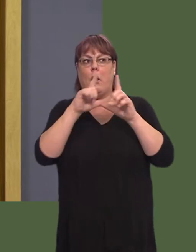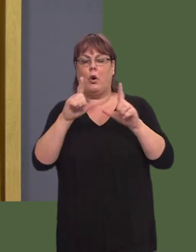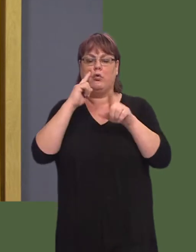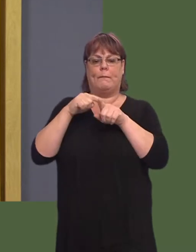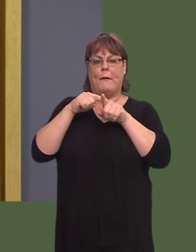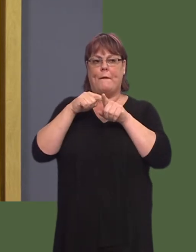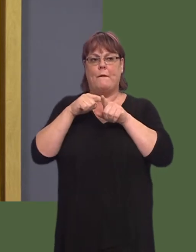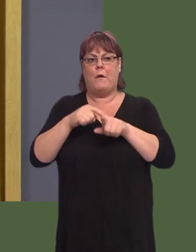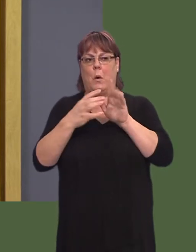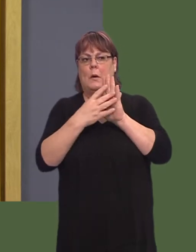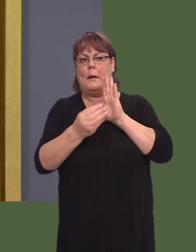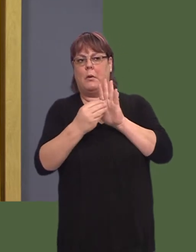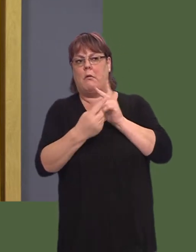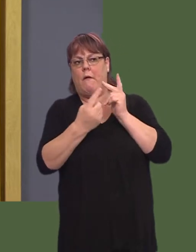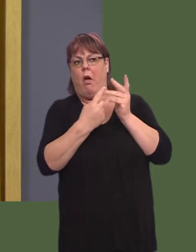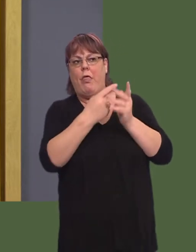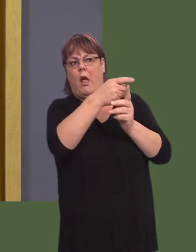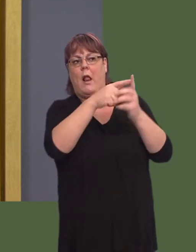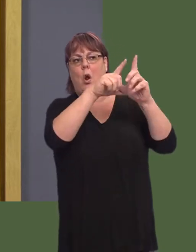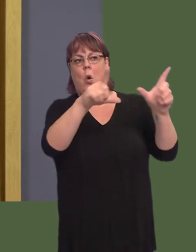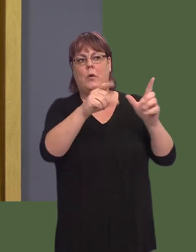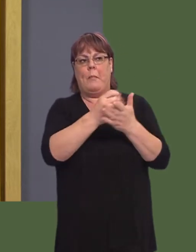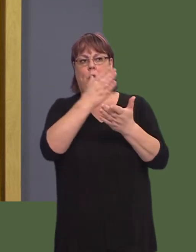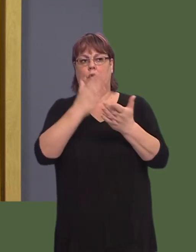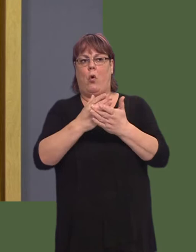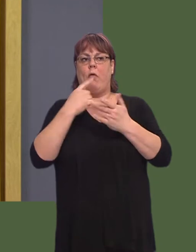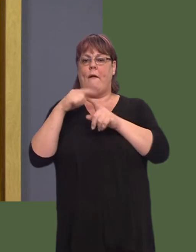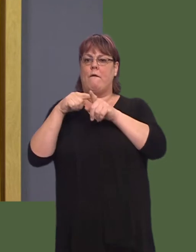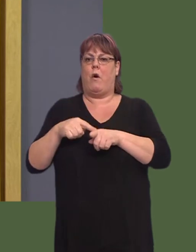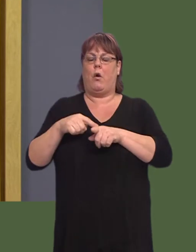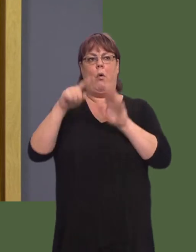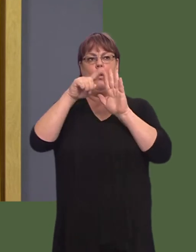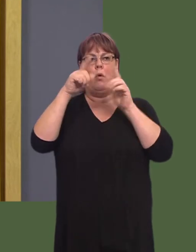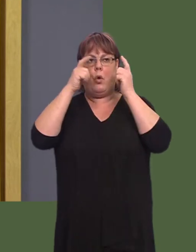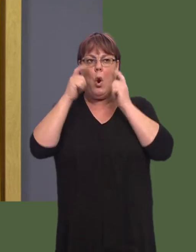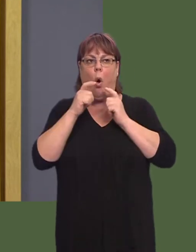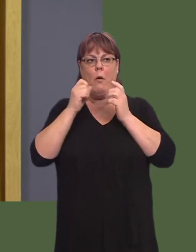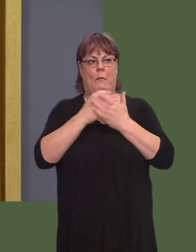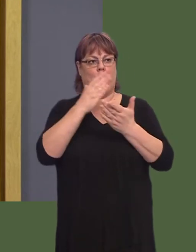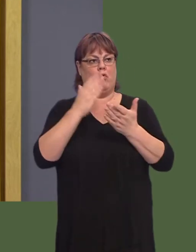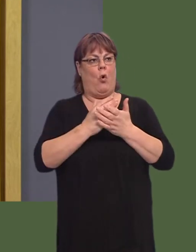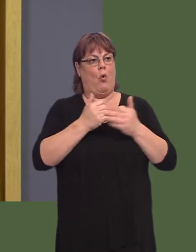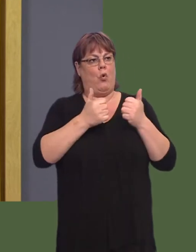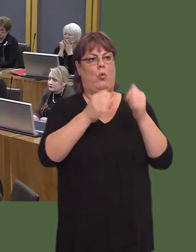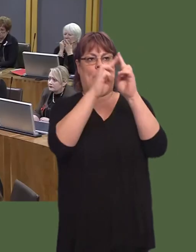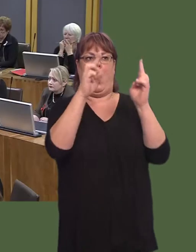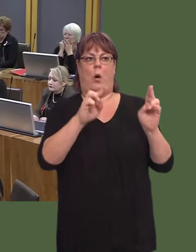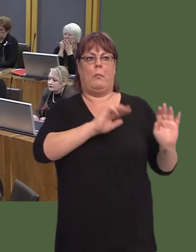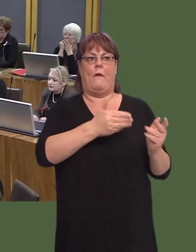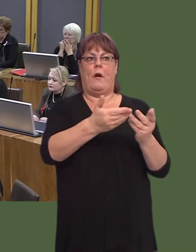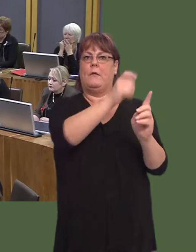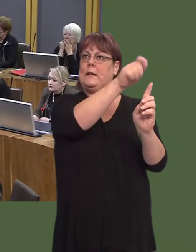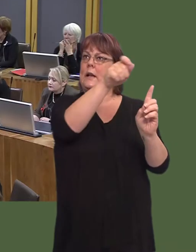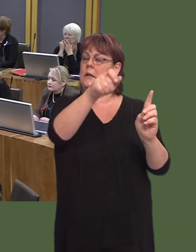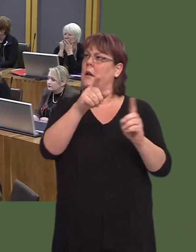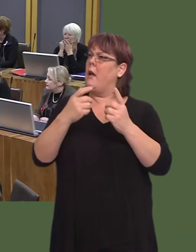the example of the vast majority and live up to their social obligations to their tenants, comply with the law and deliver decent housing conditions in